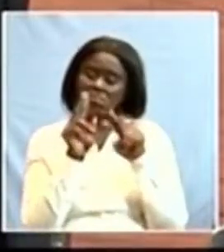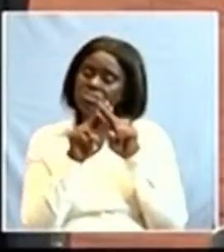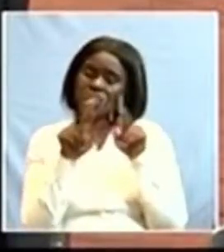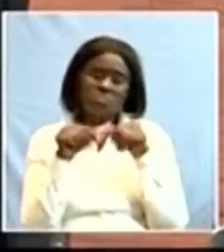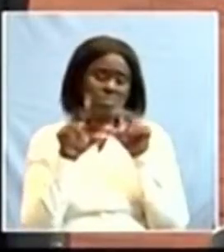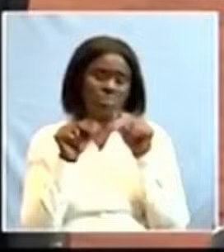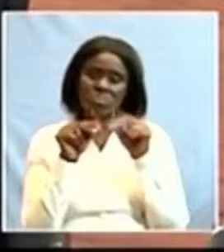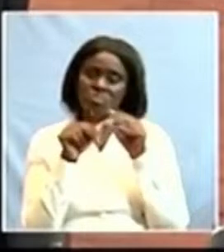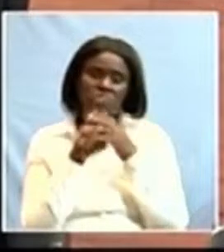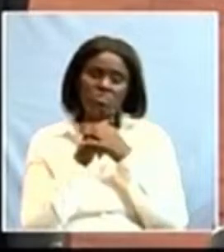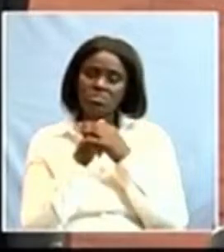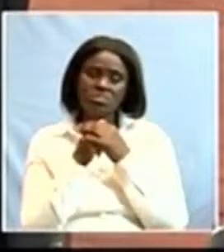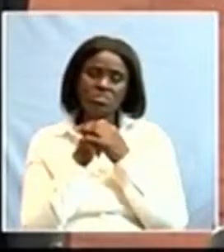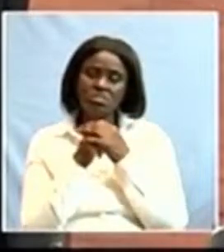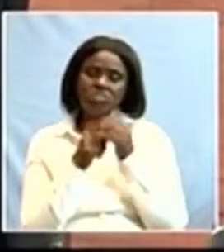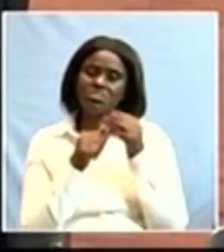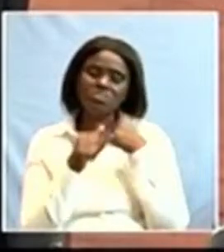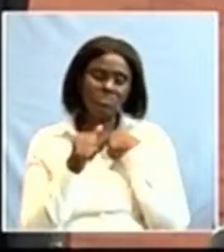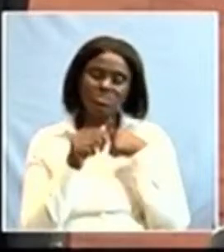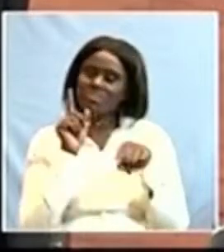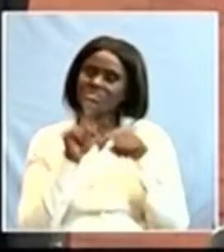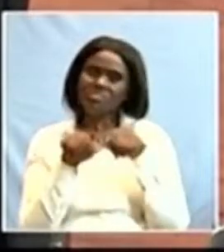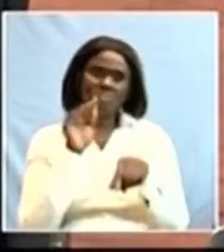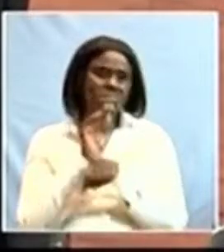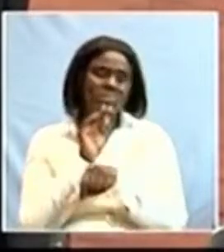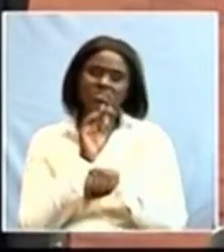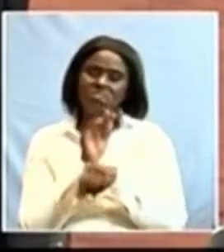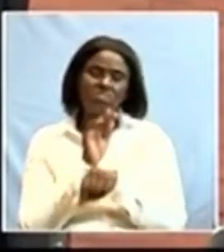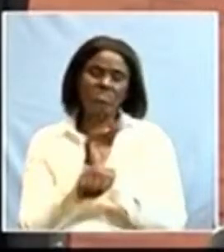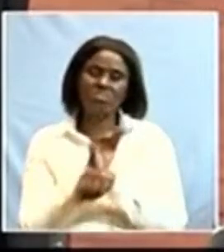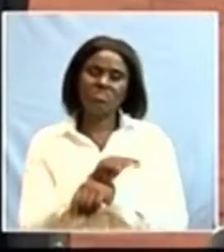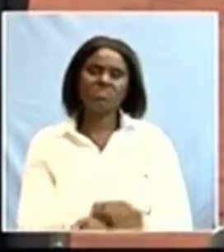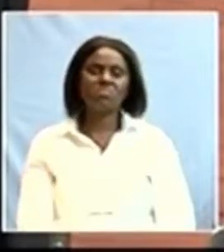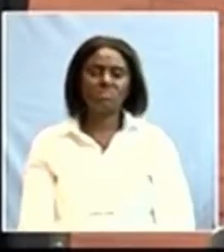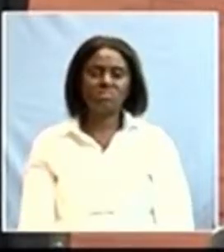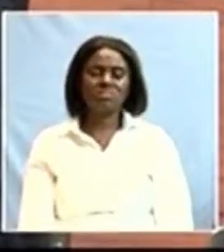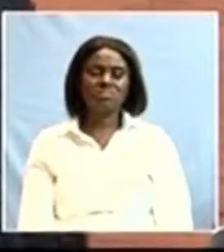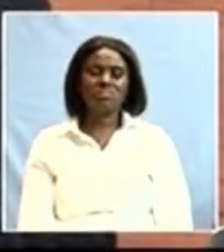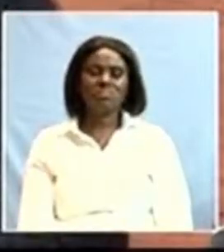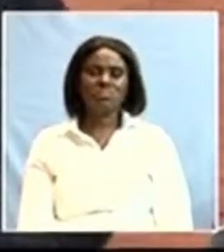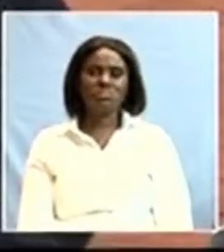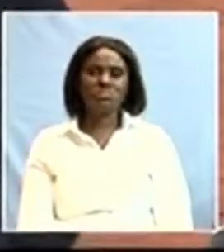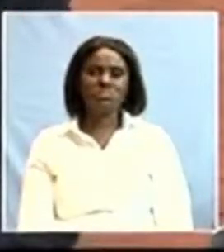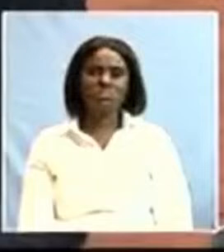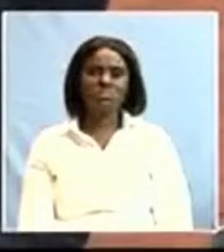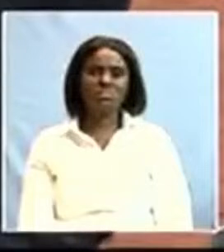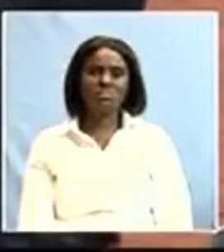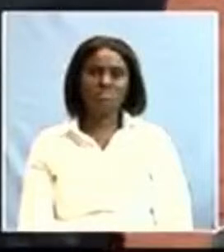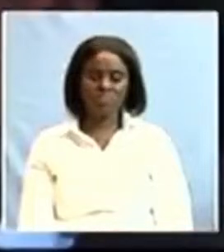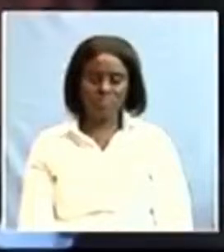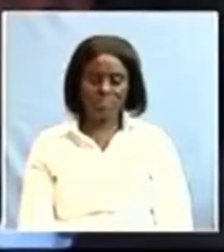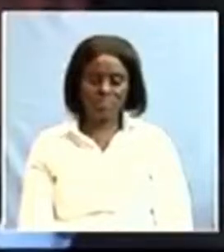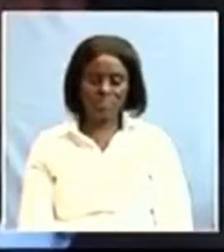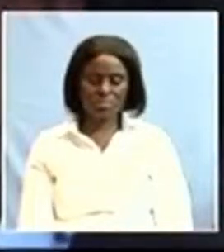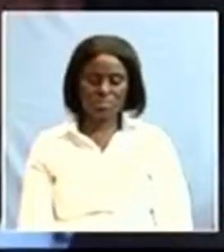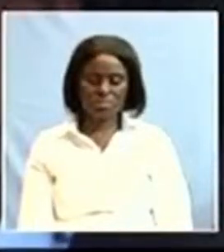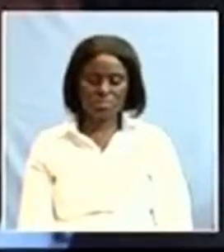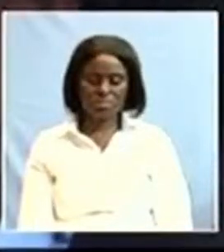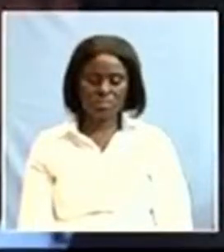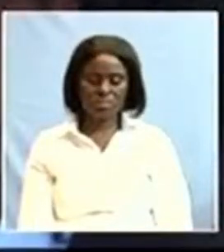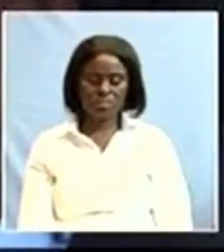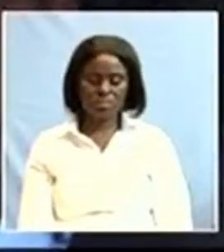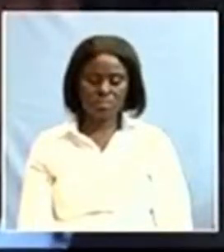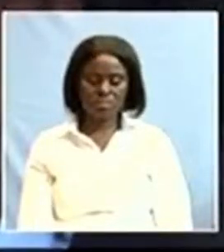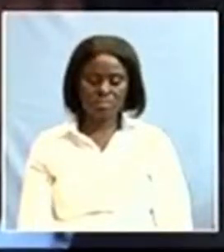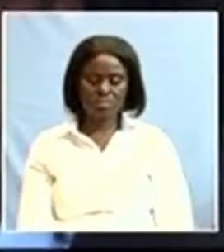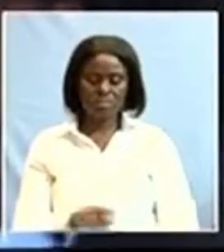aware. Yes. So you can't say anything, right? No, don't put words. Let her explain. So at the time